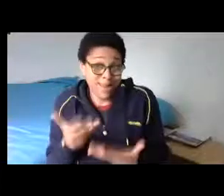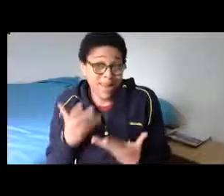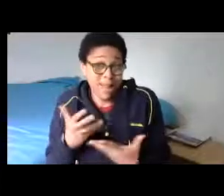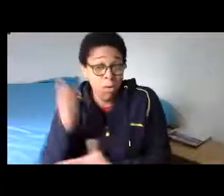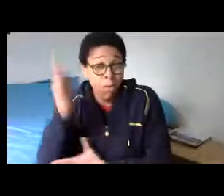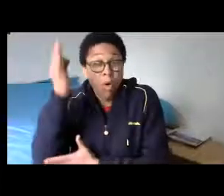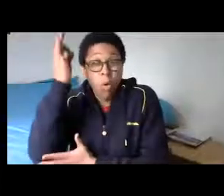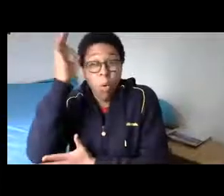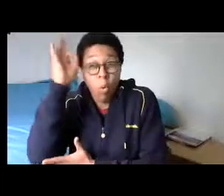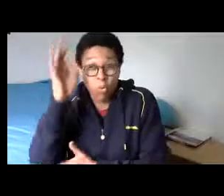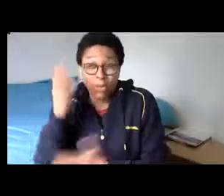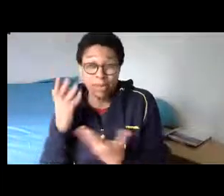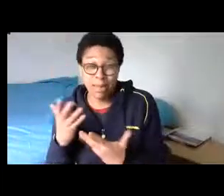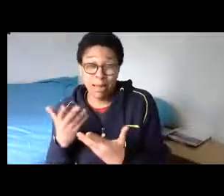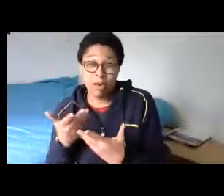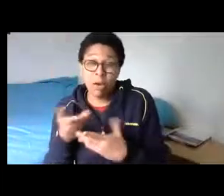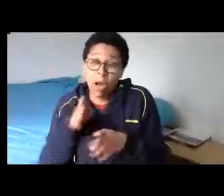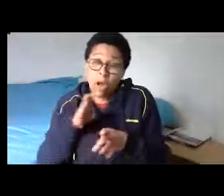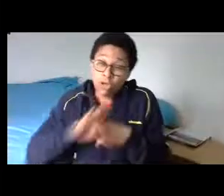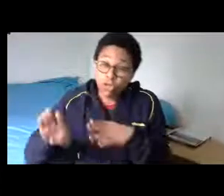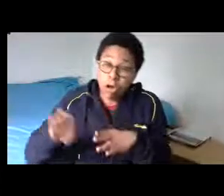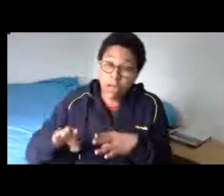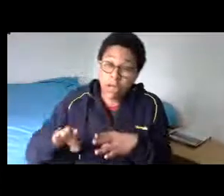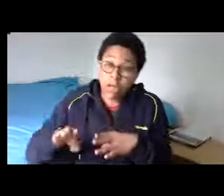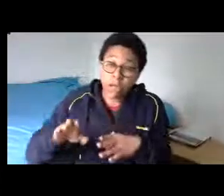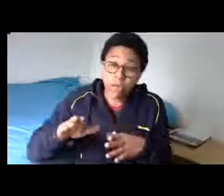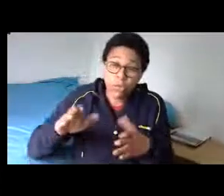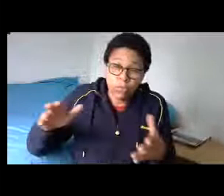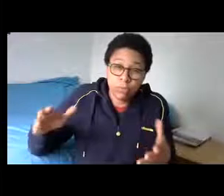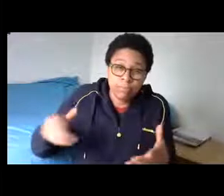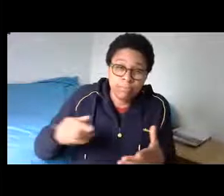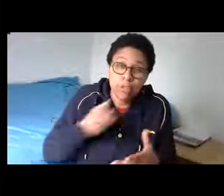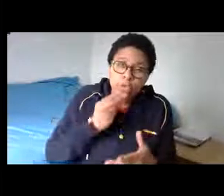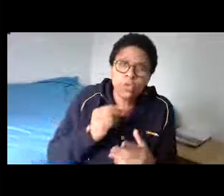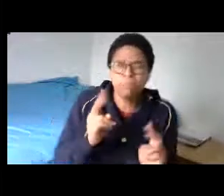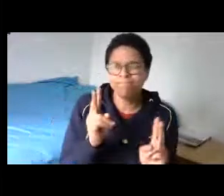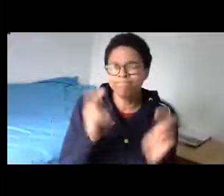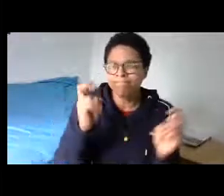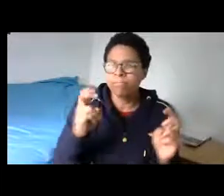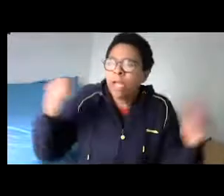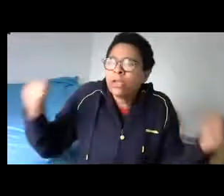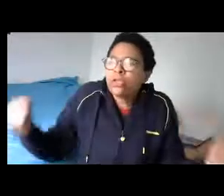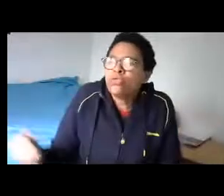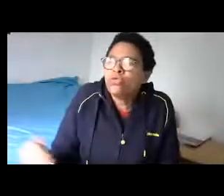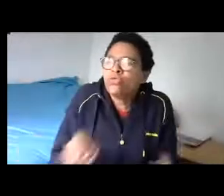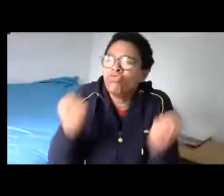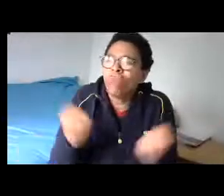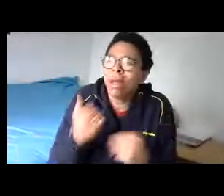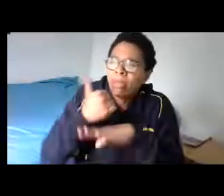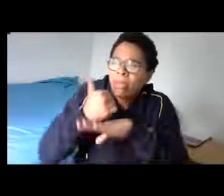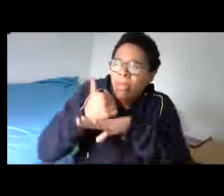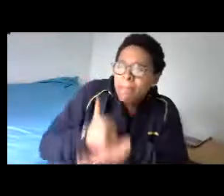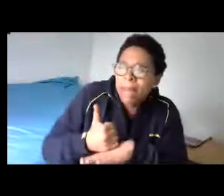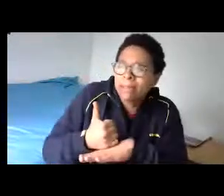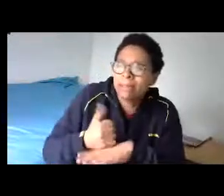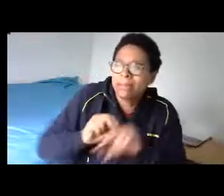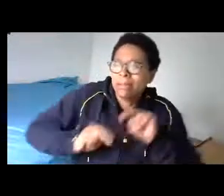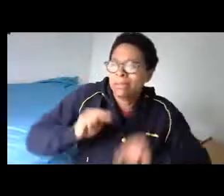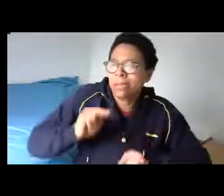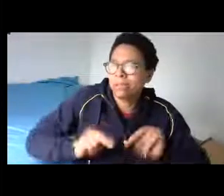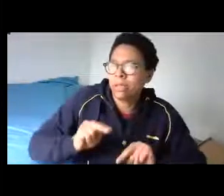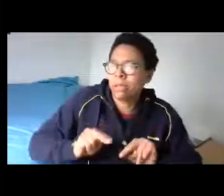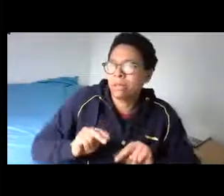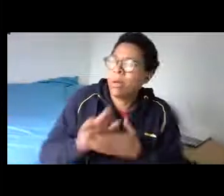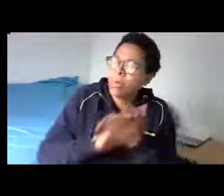this process of strength-based assessment where you kind of talk about good things about your strengths, and